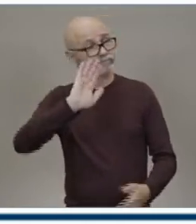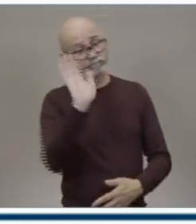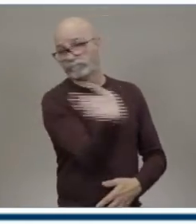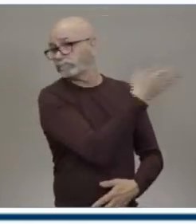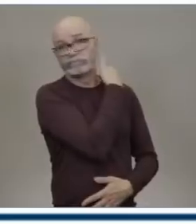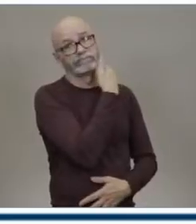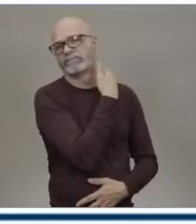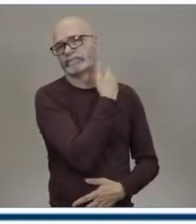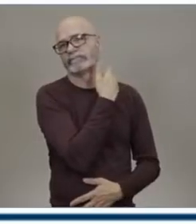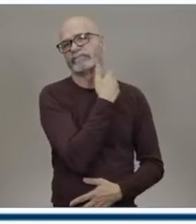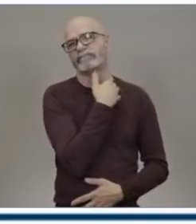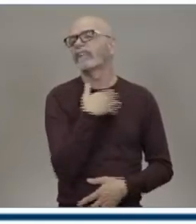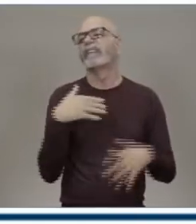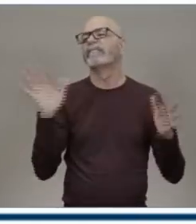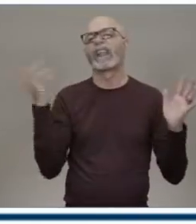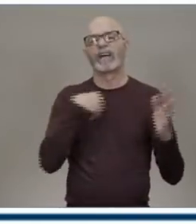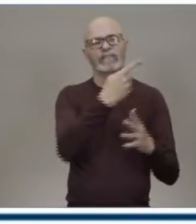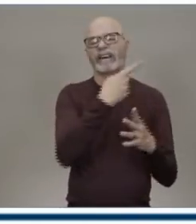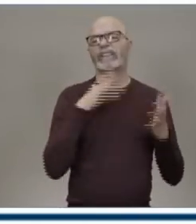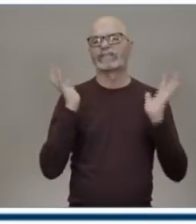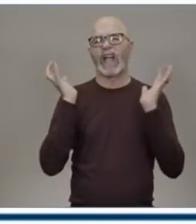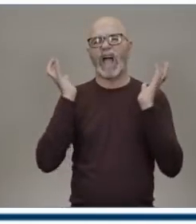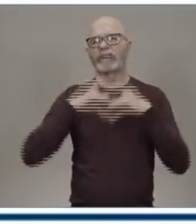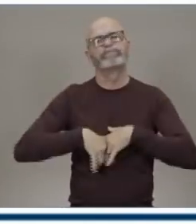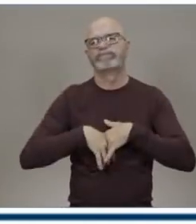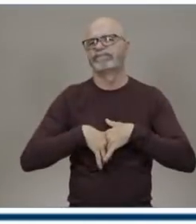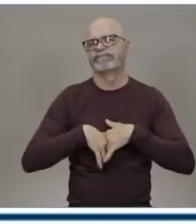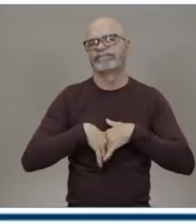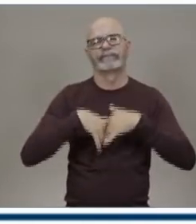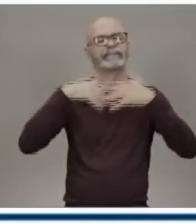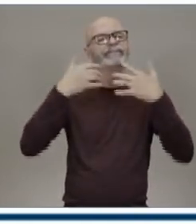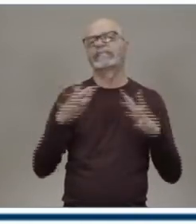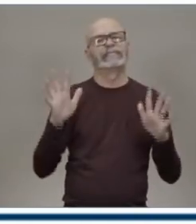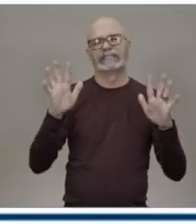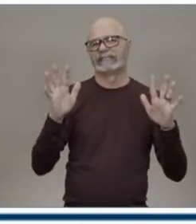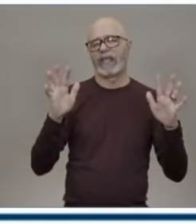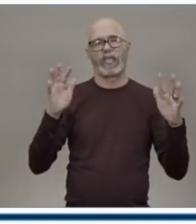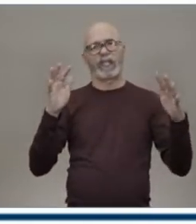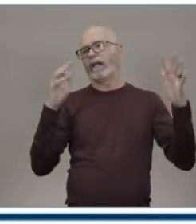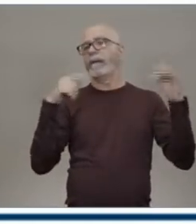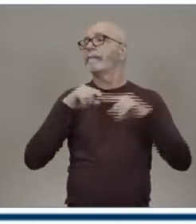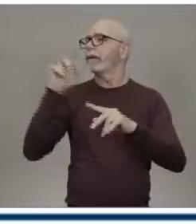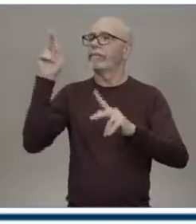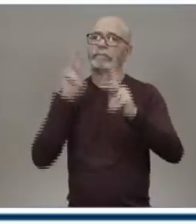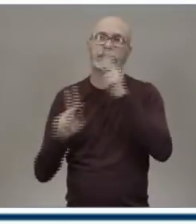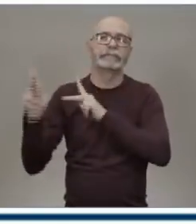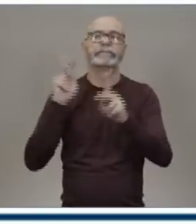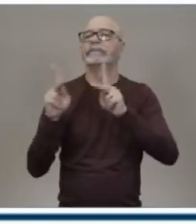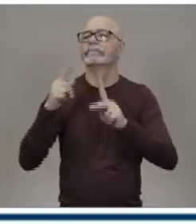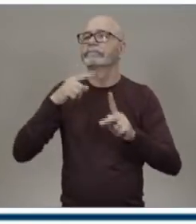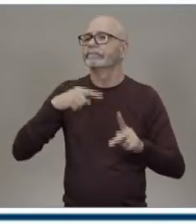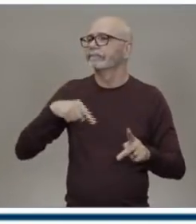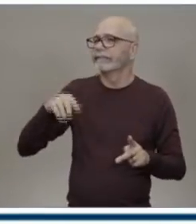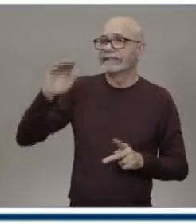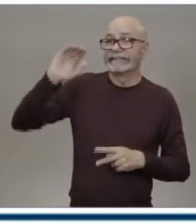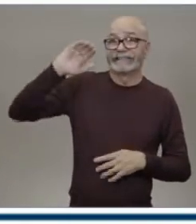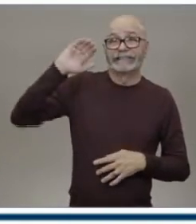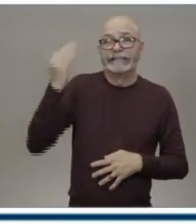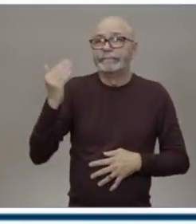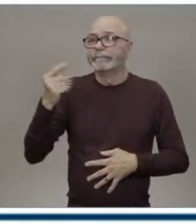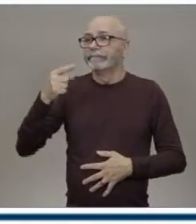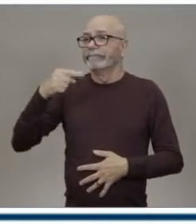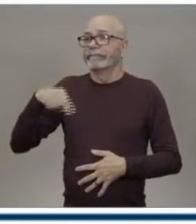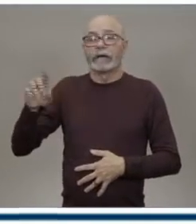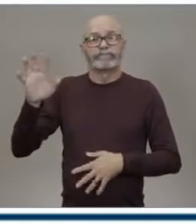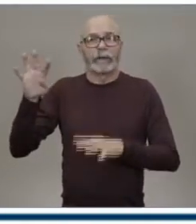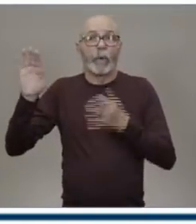if I had not had the staff. Early on, many of them isolated from their own families for a period of months before